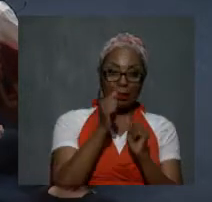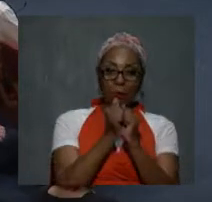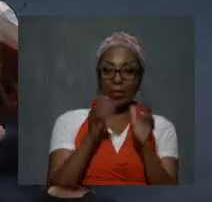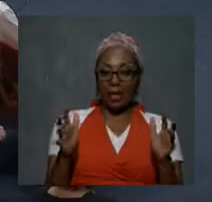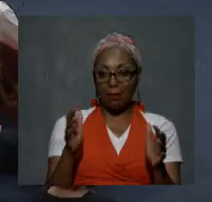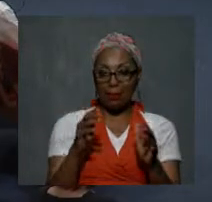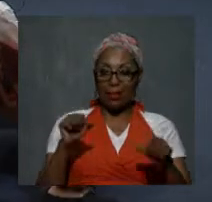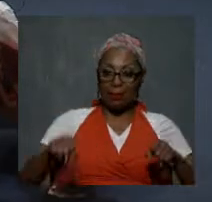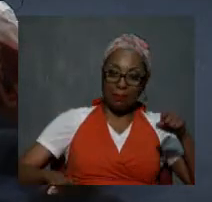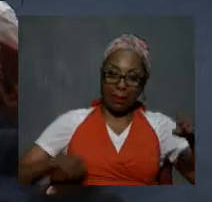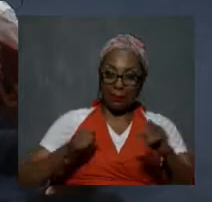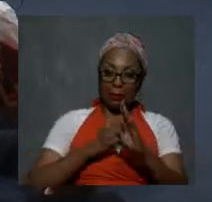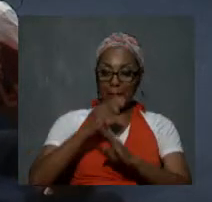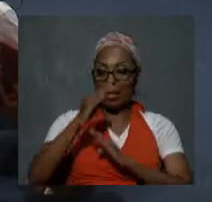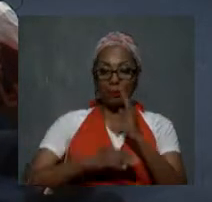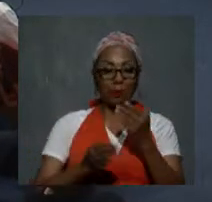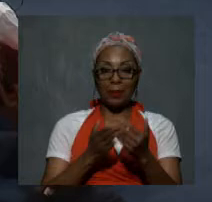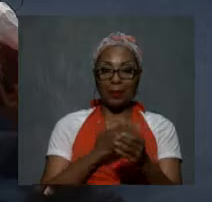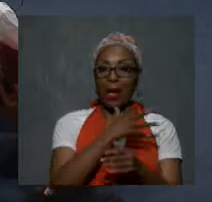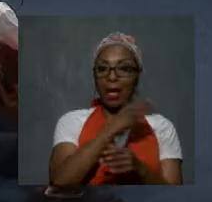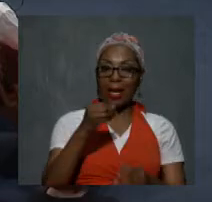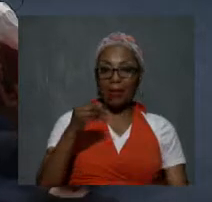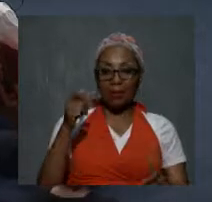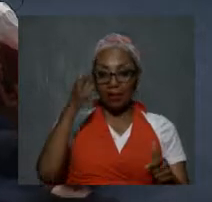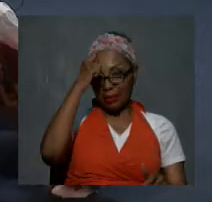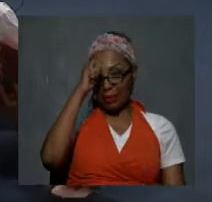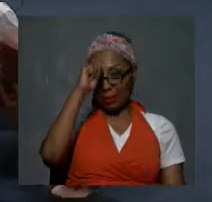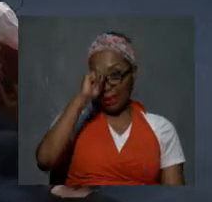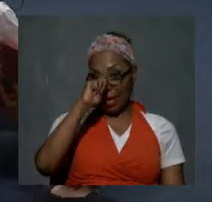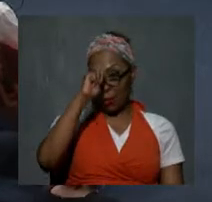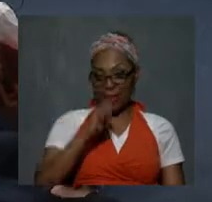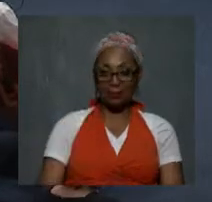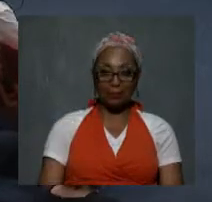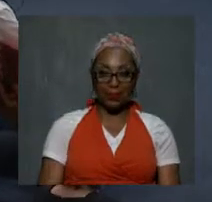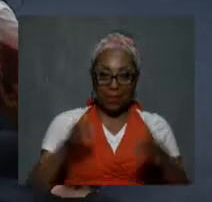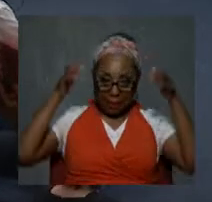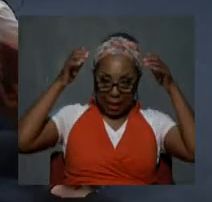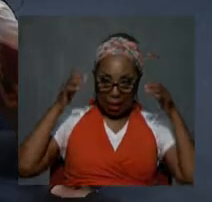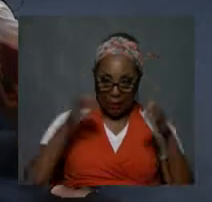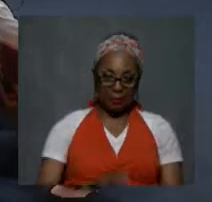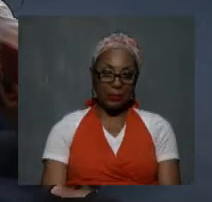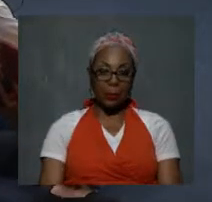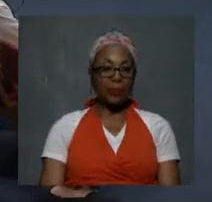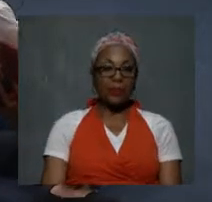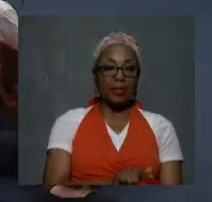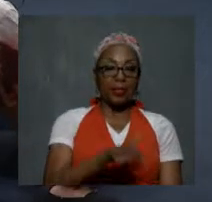pants. So, and the helmet. Mr. Brown?